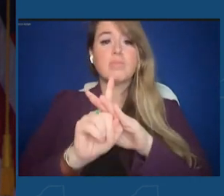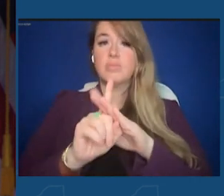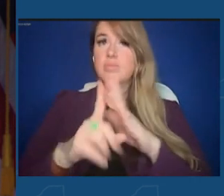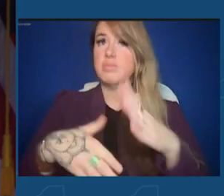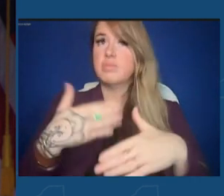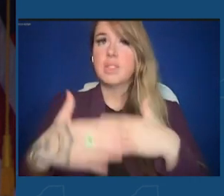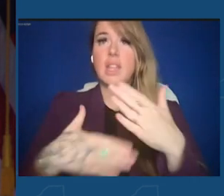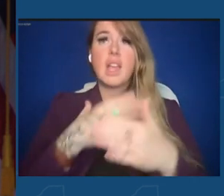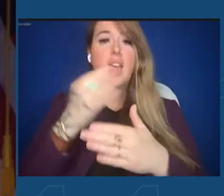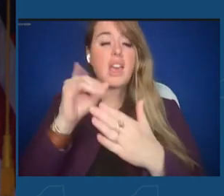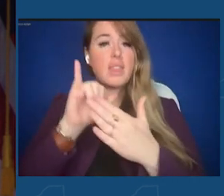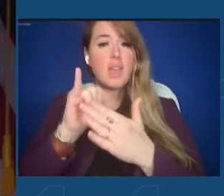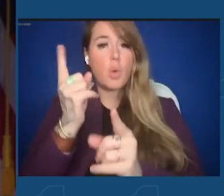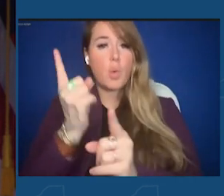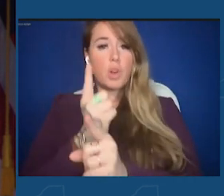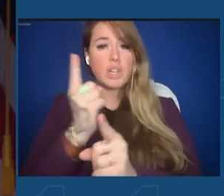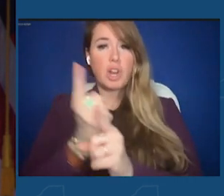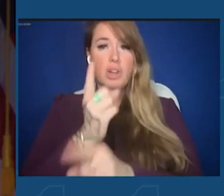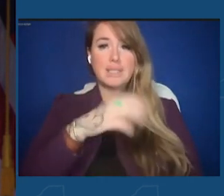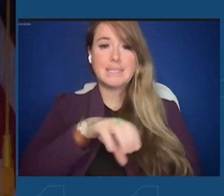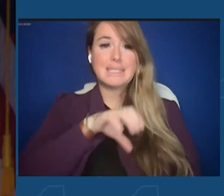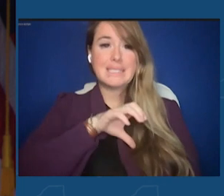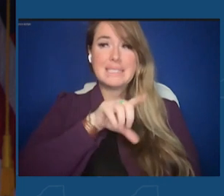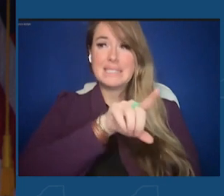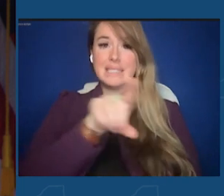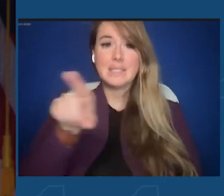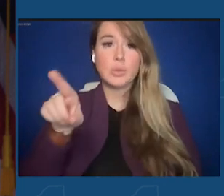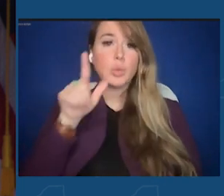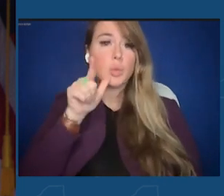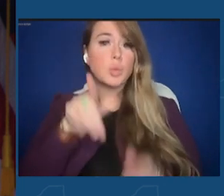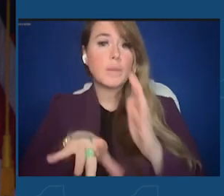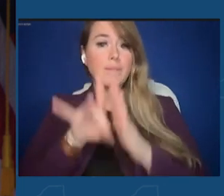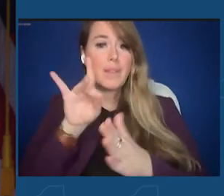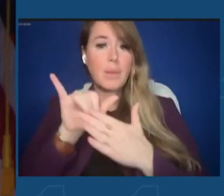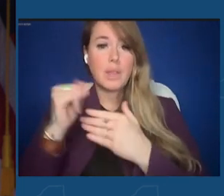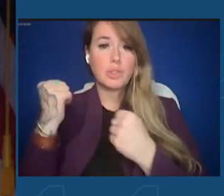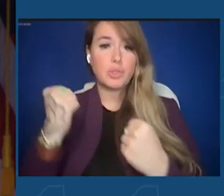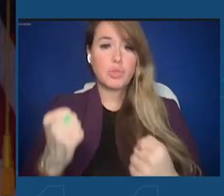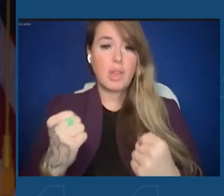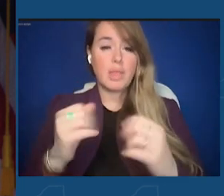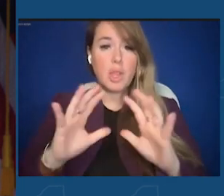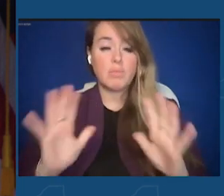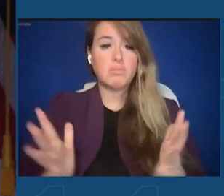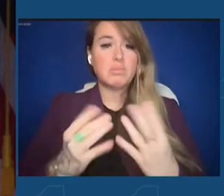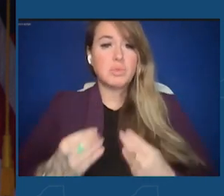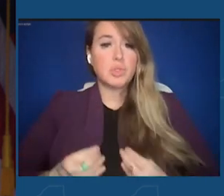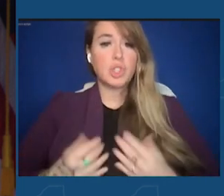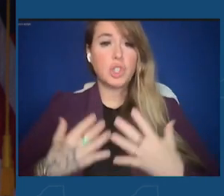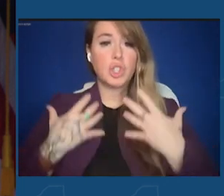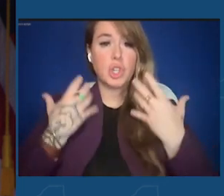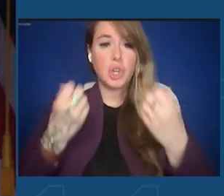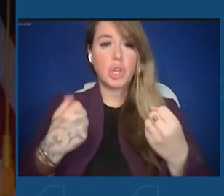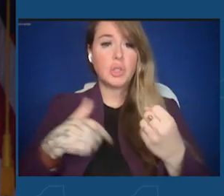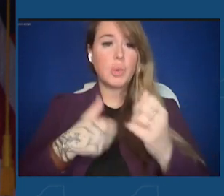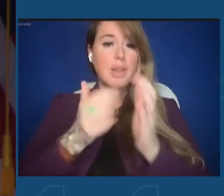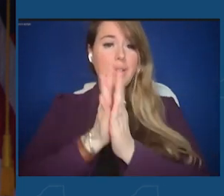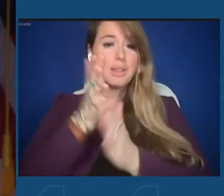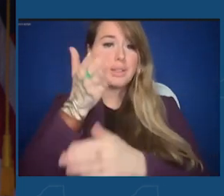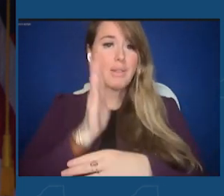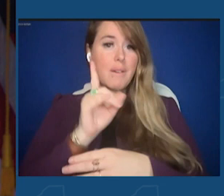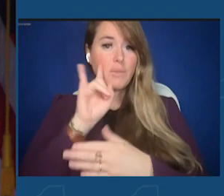And the ordinary citizens who found the strength and the courage that we ask God for because of your